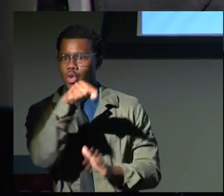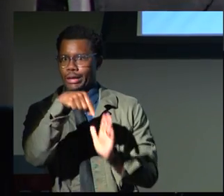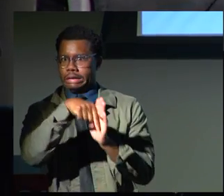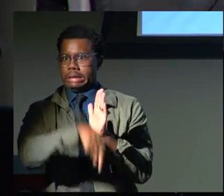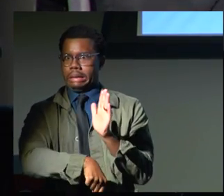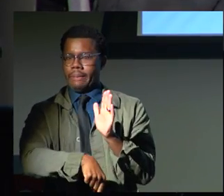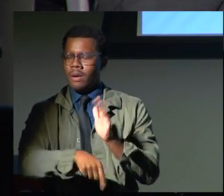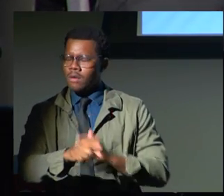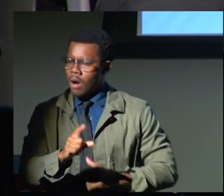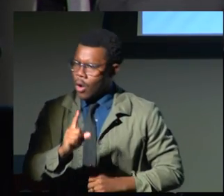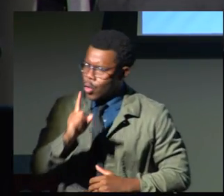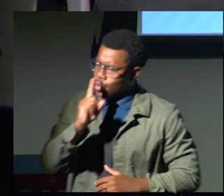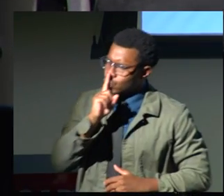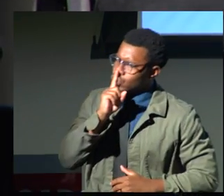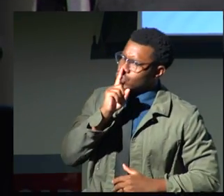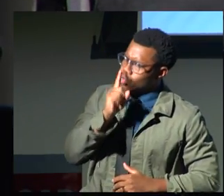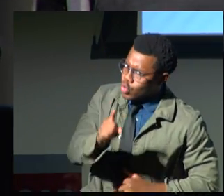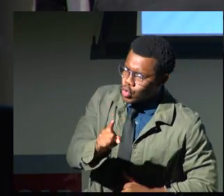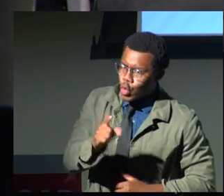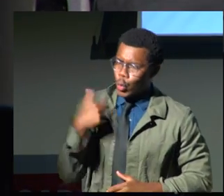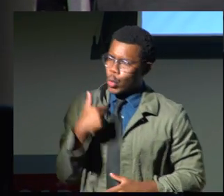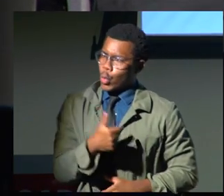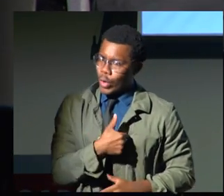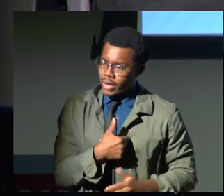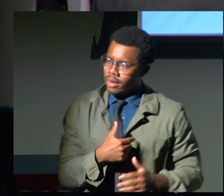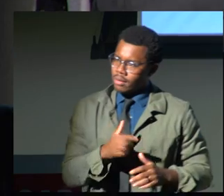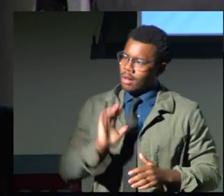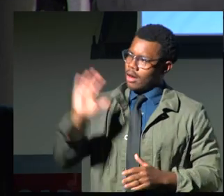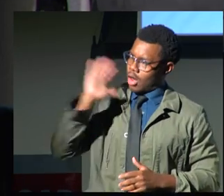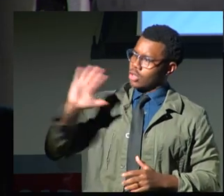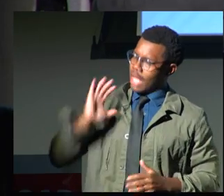From dust we came, and to dust oh we shall return.